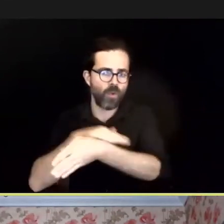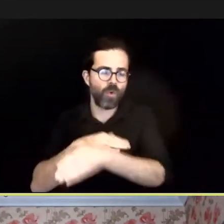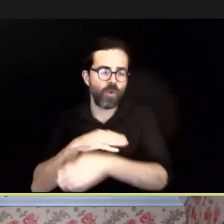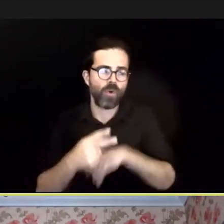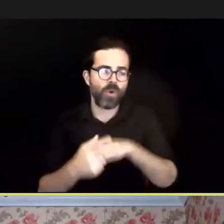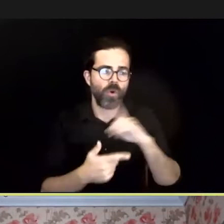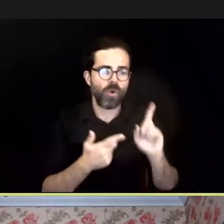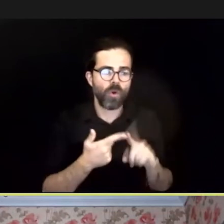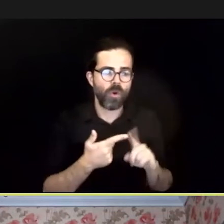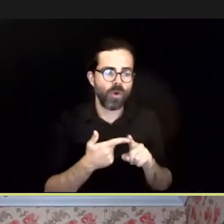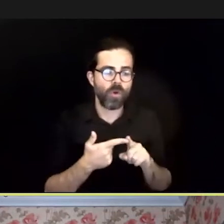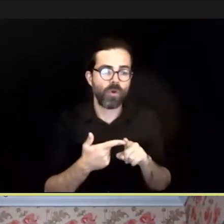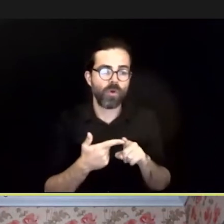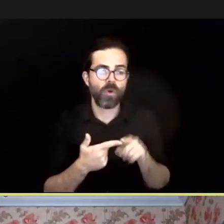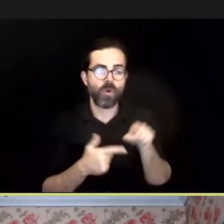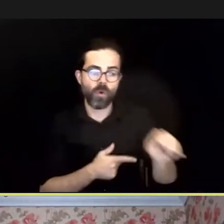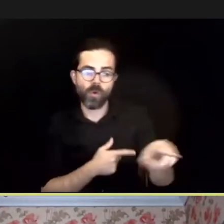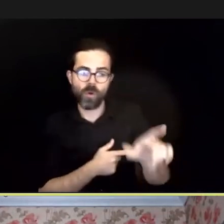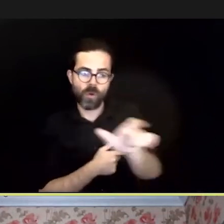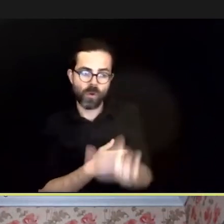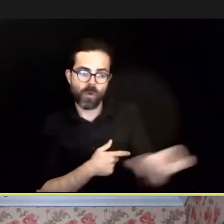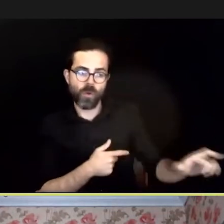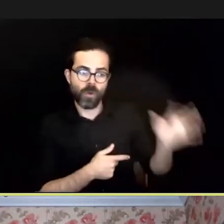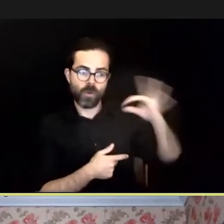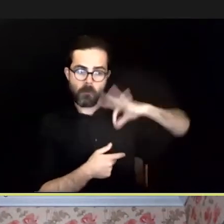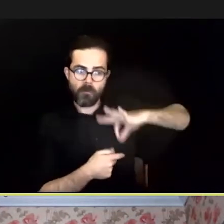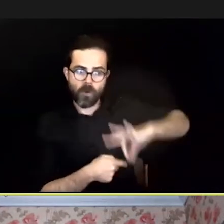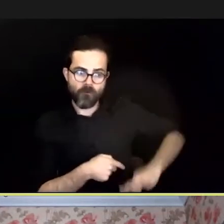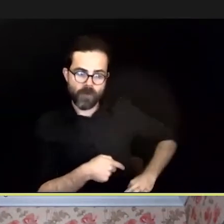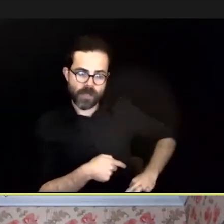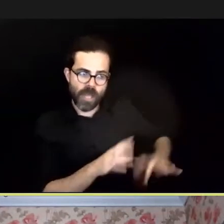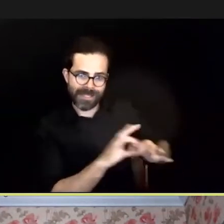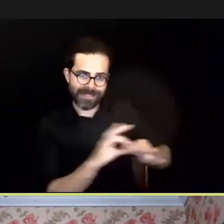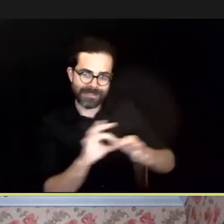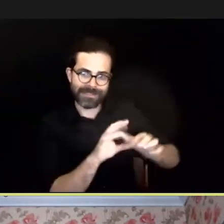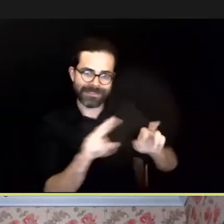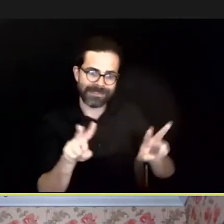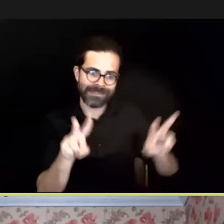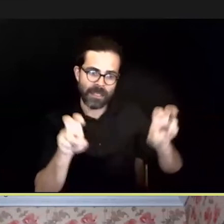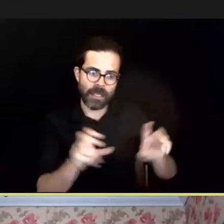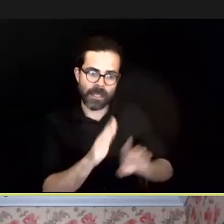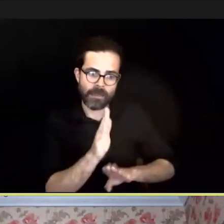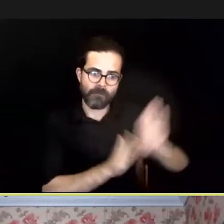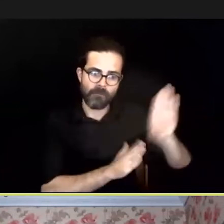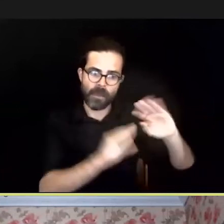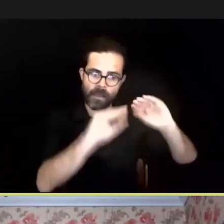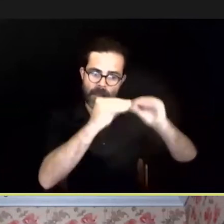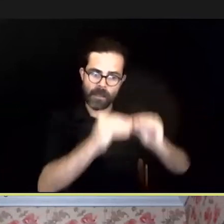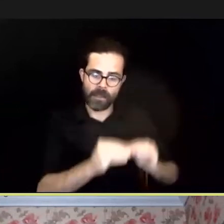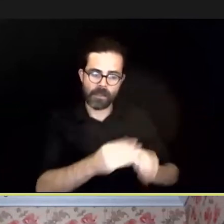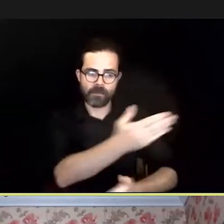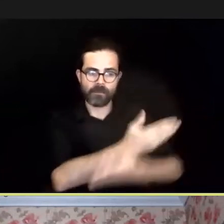from professionals in different digital related developing projects in disability field